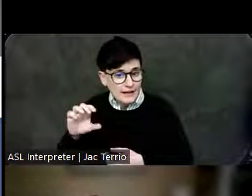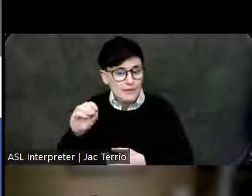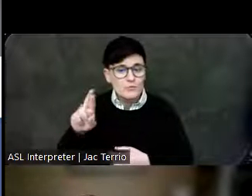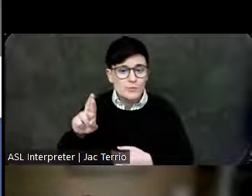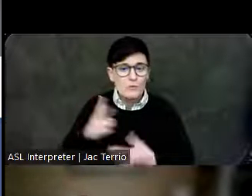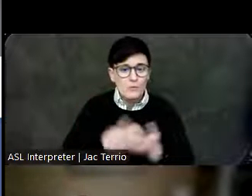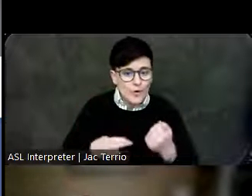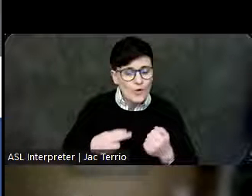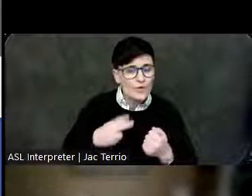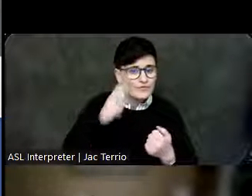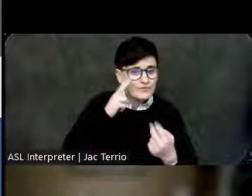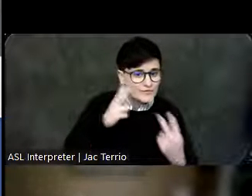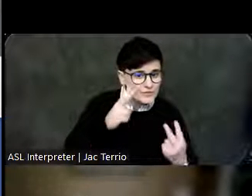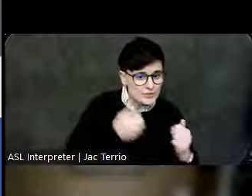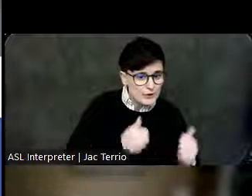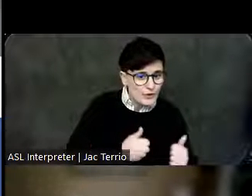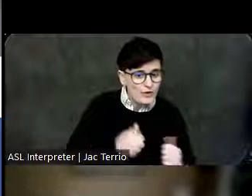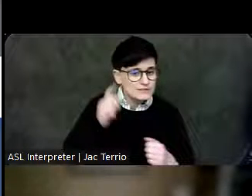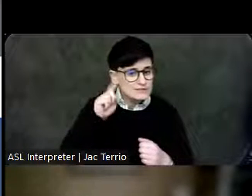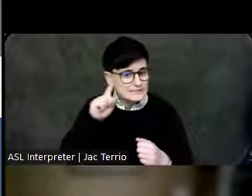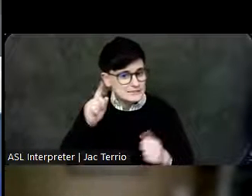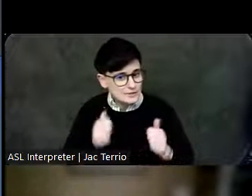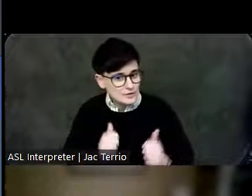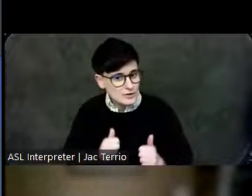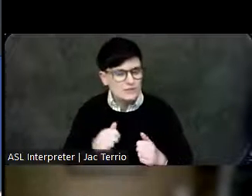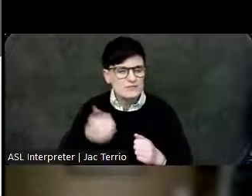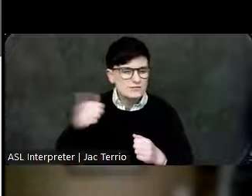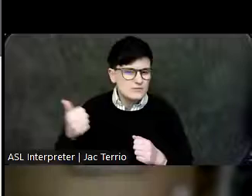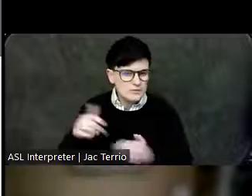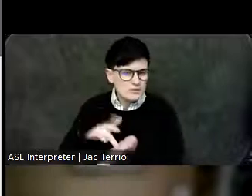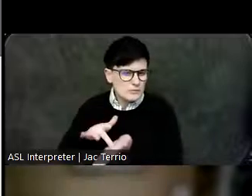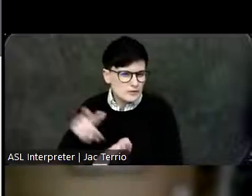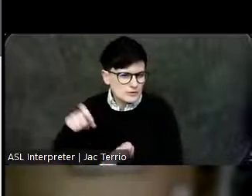loss or other medical needs. And so I developed this